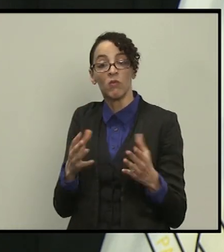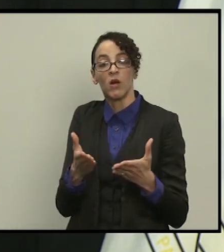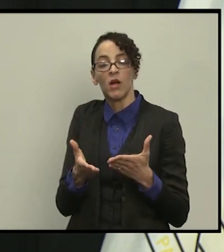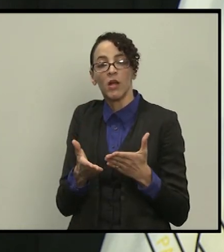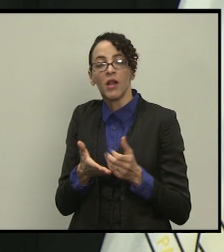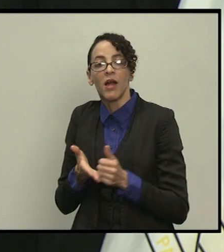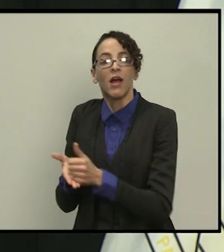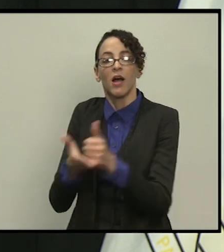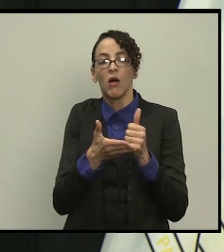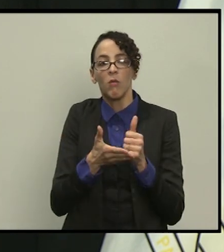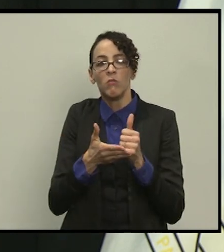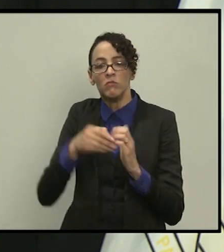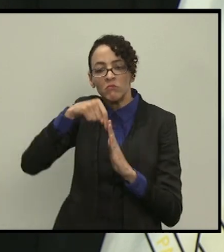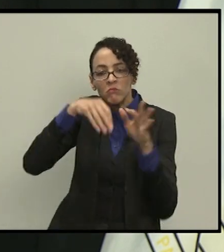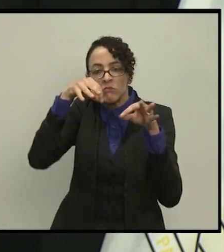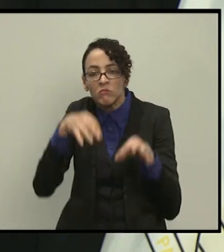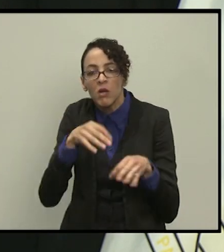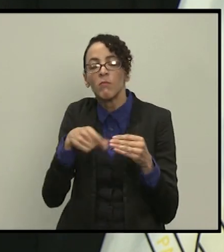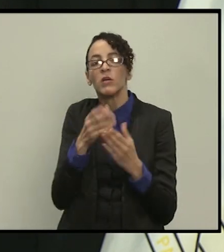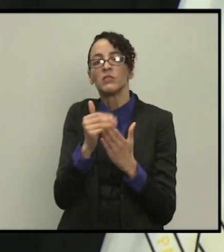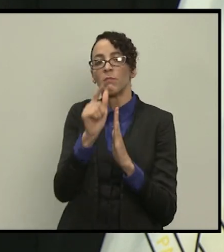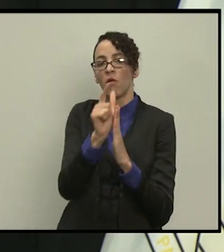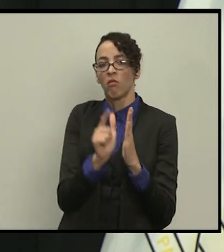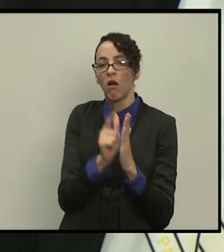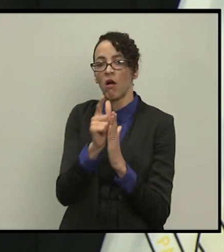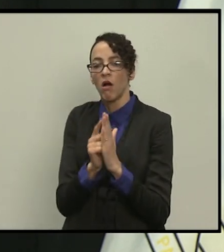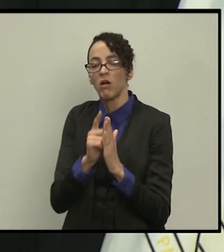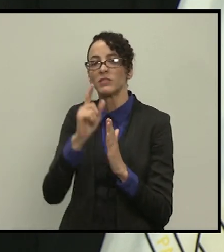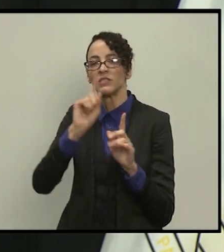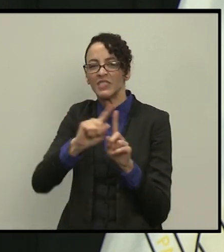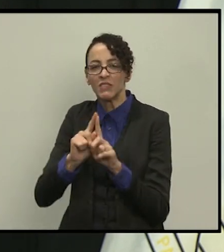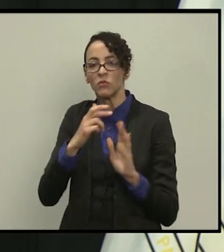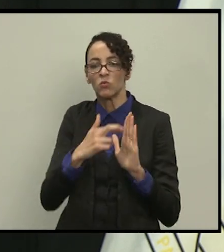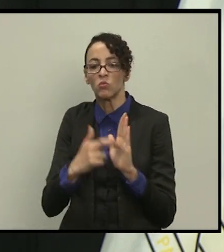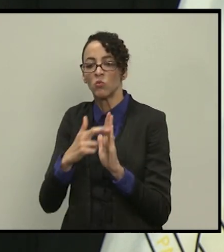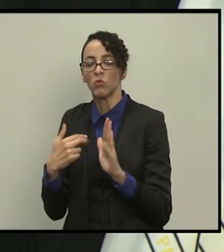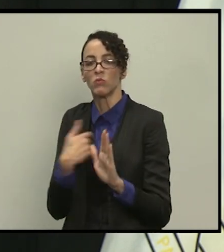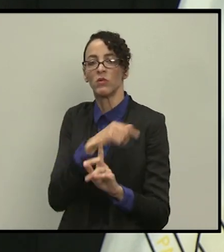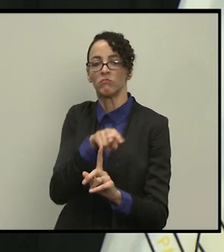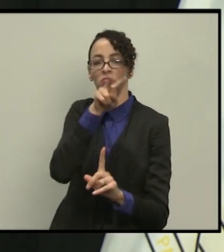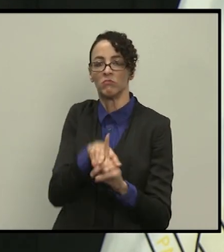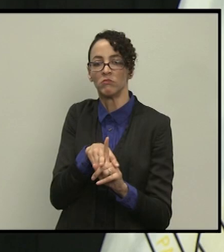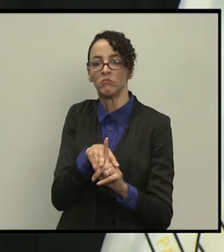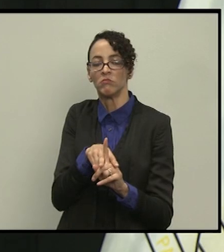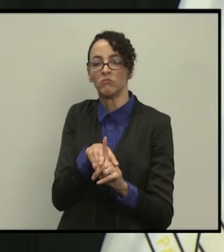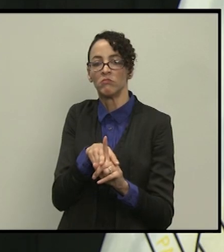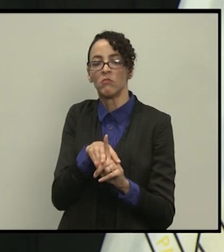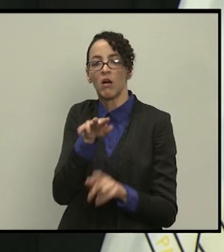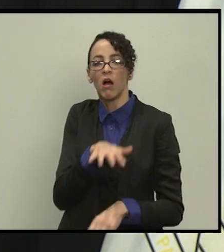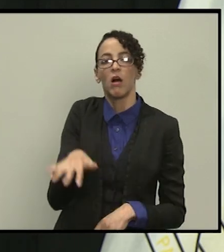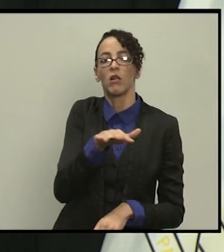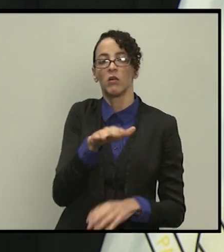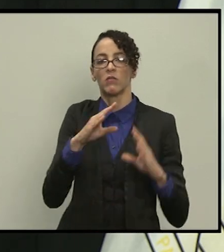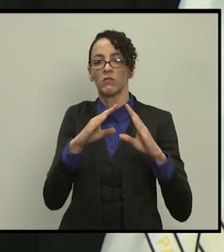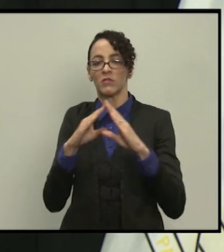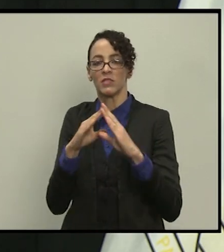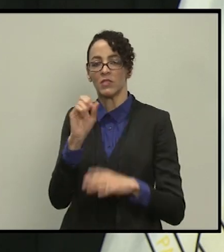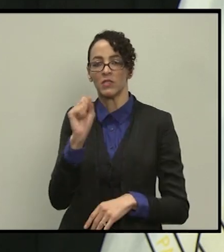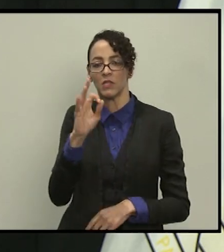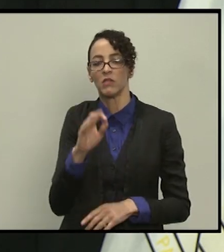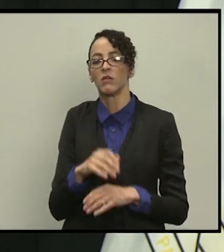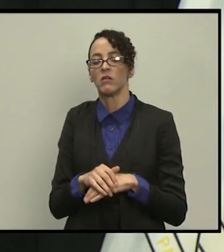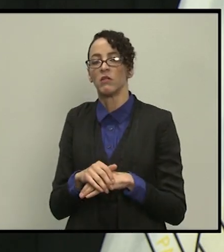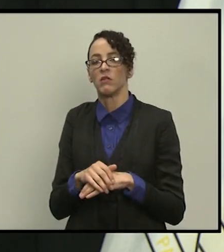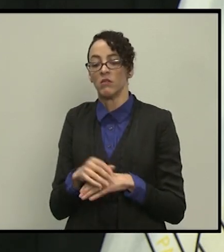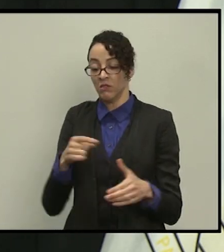some of the laws and things that we've implemented in the city, and making sure people are connected, informed, and supported